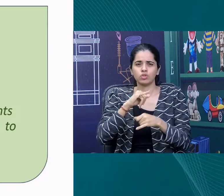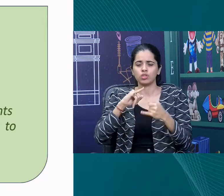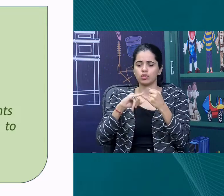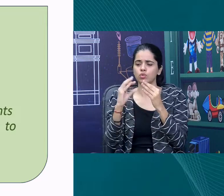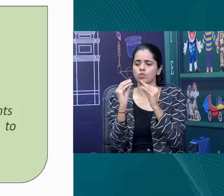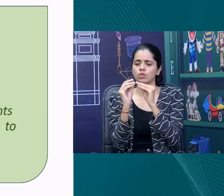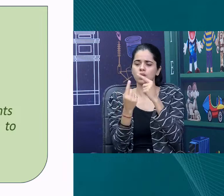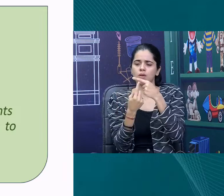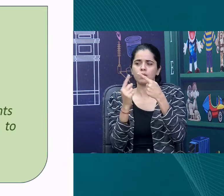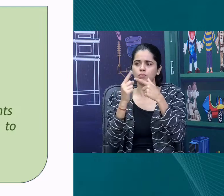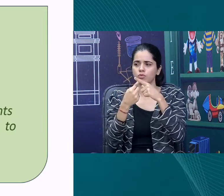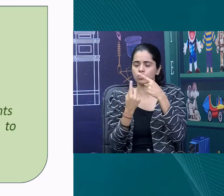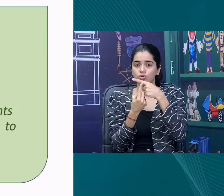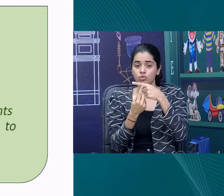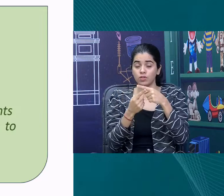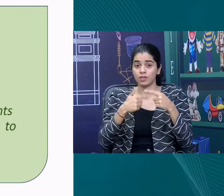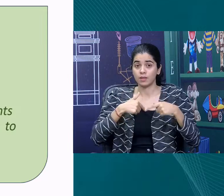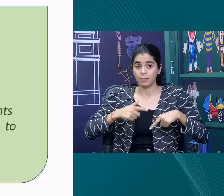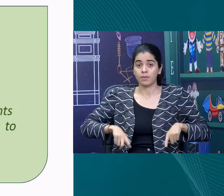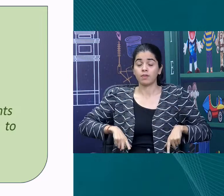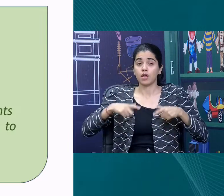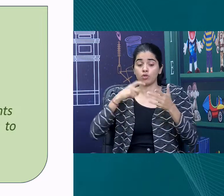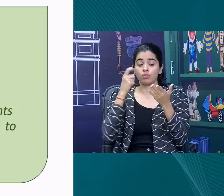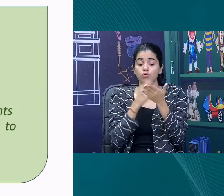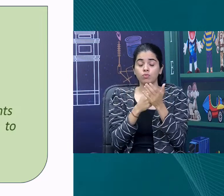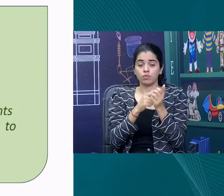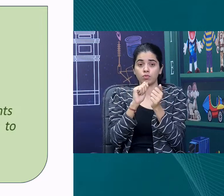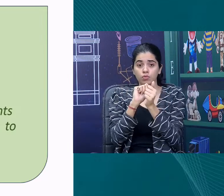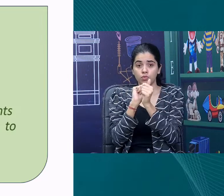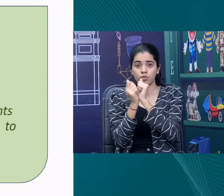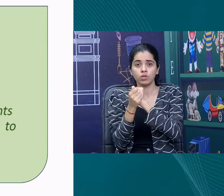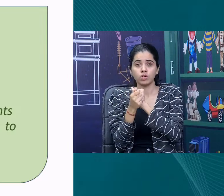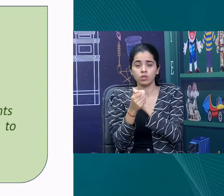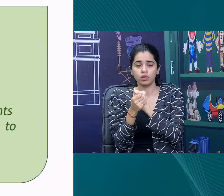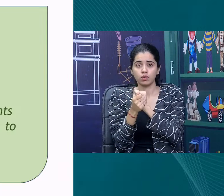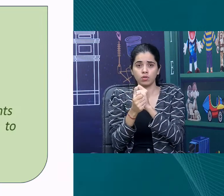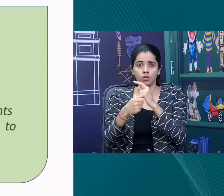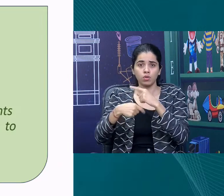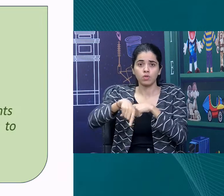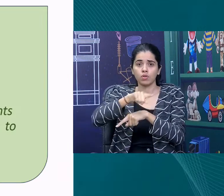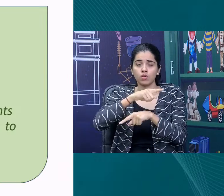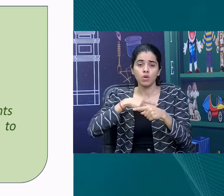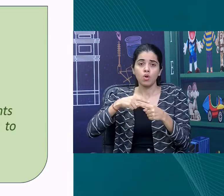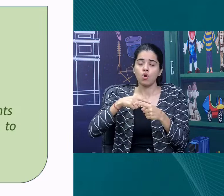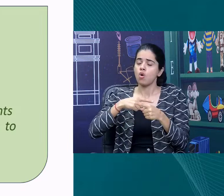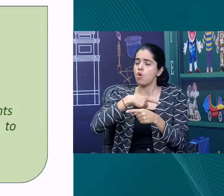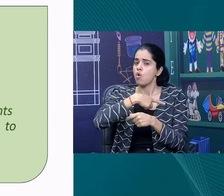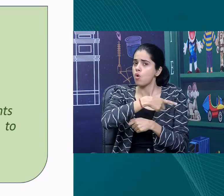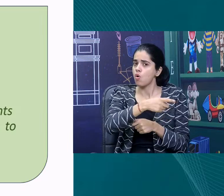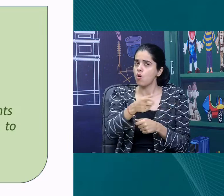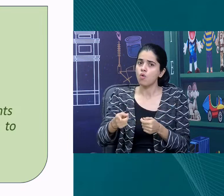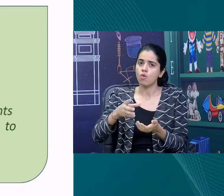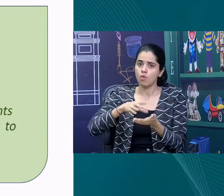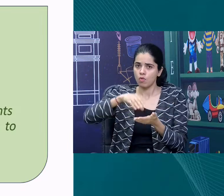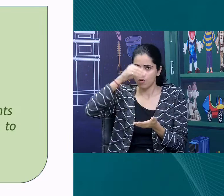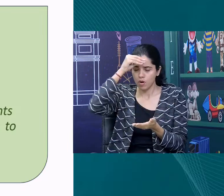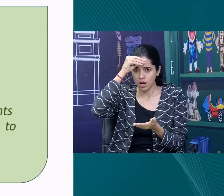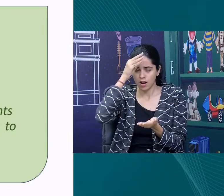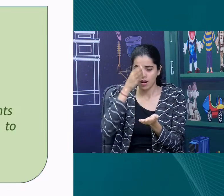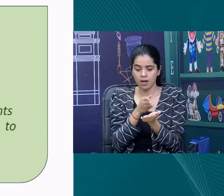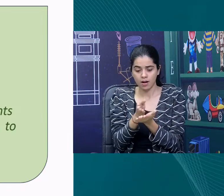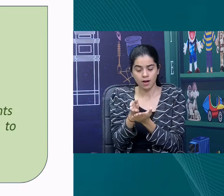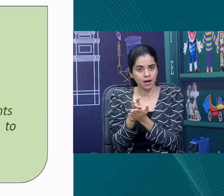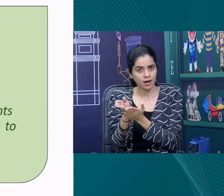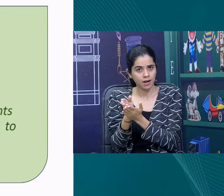be. Then I have to change my instructions to ensure that all learners master the core concepts